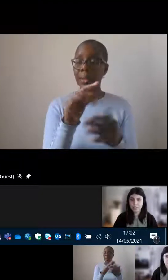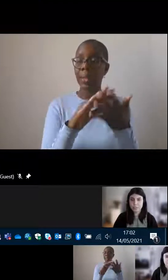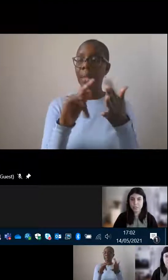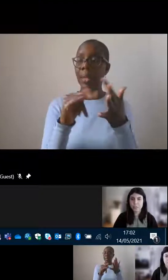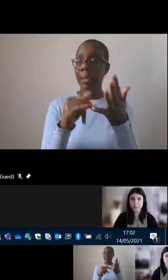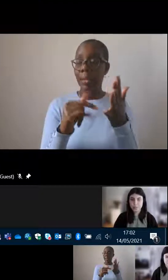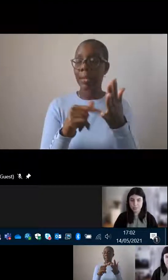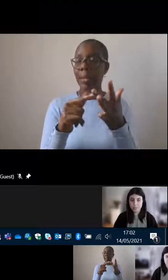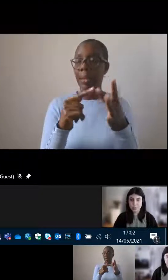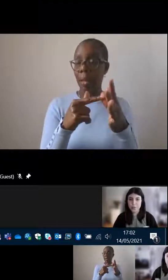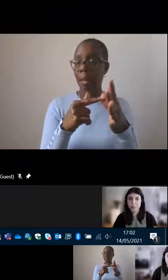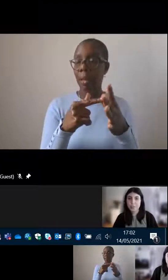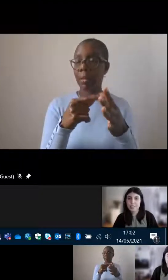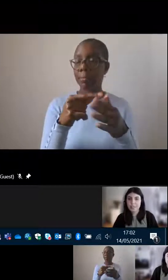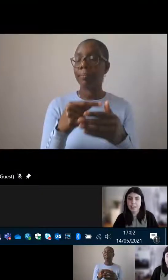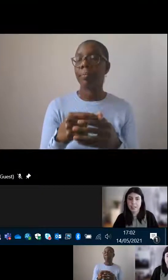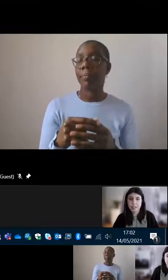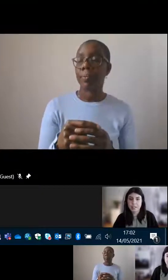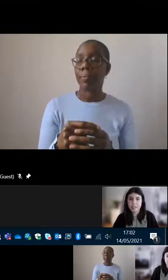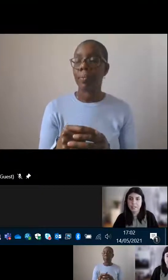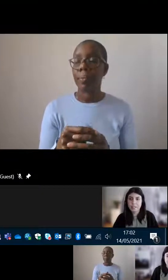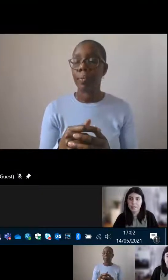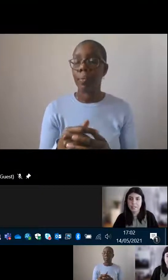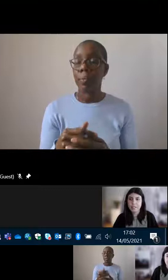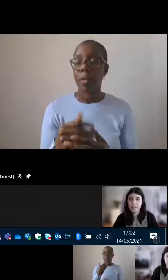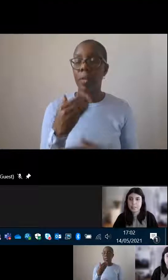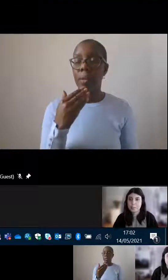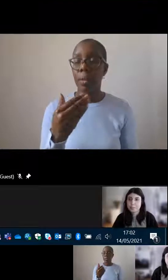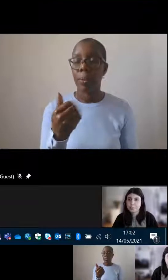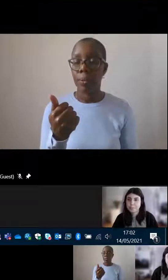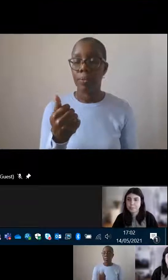that are mentioned on the screen. Thank you.